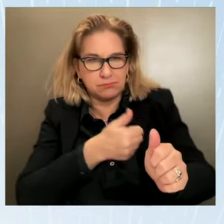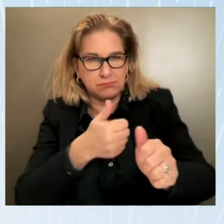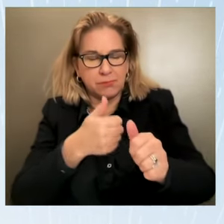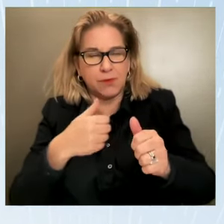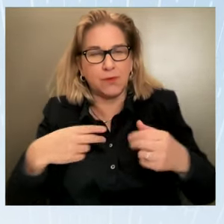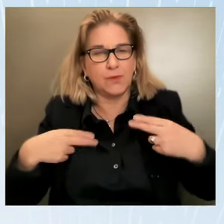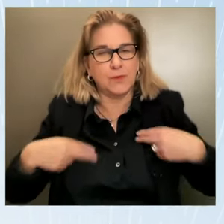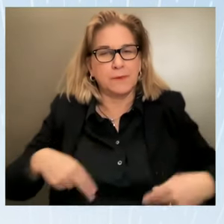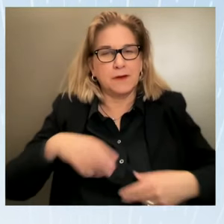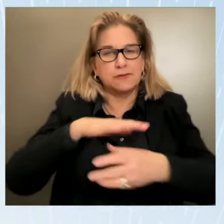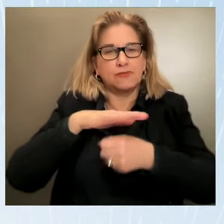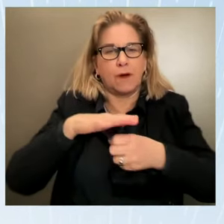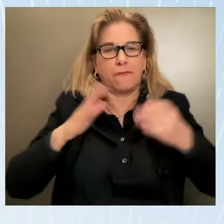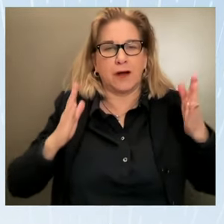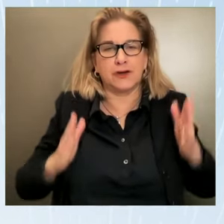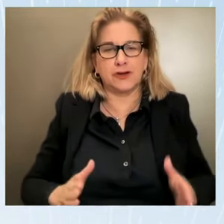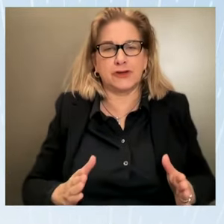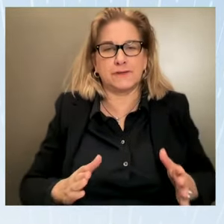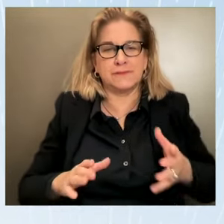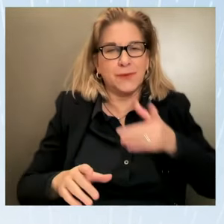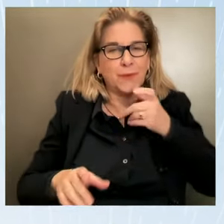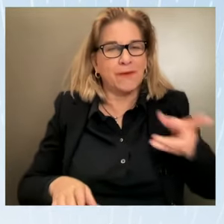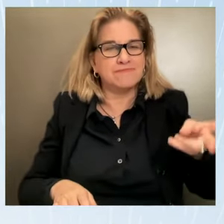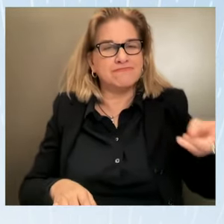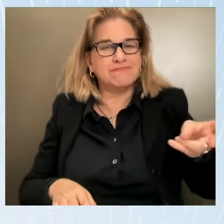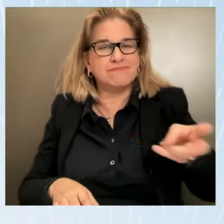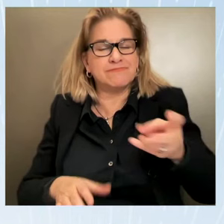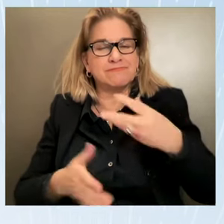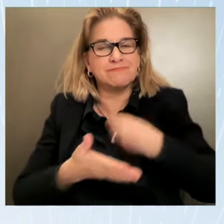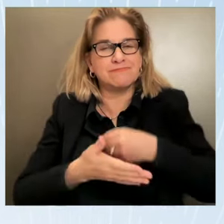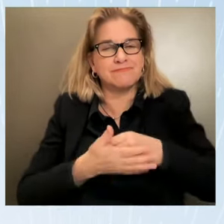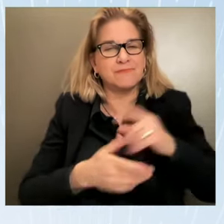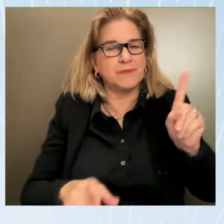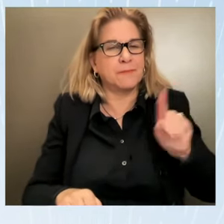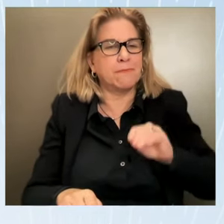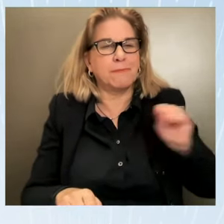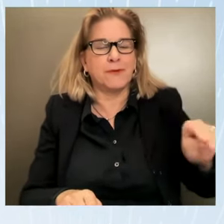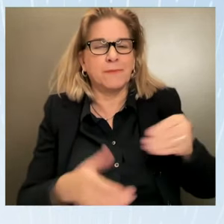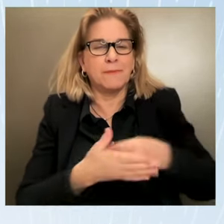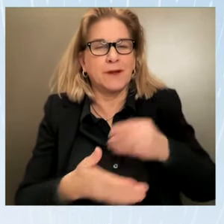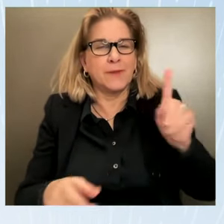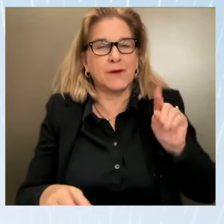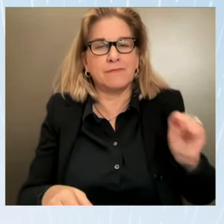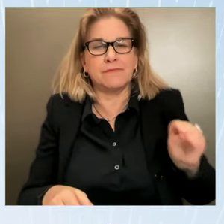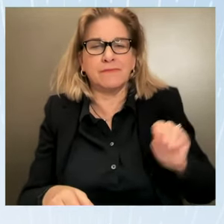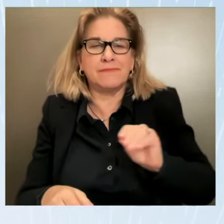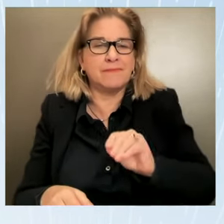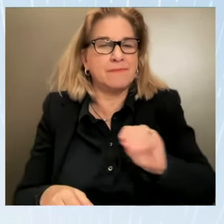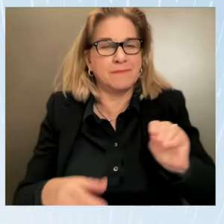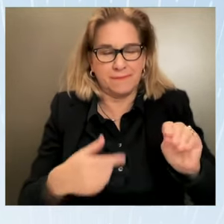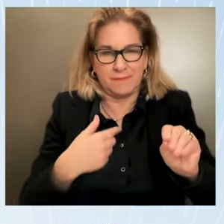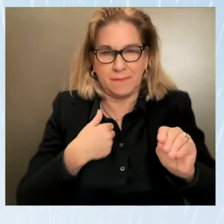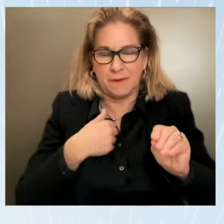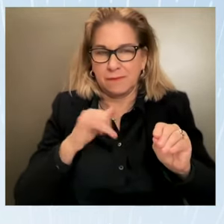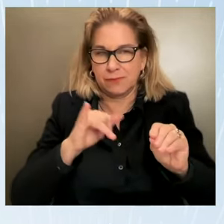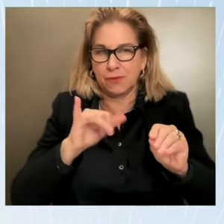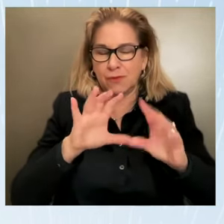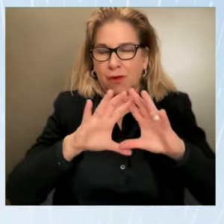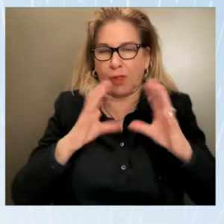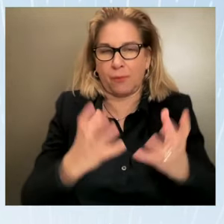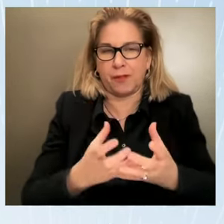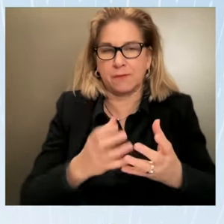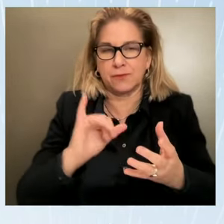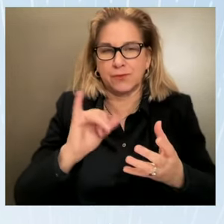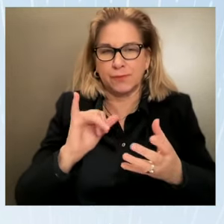a large role in shaping the global financial fight against human trafficking and through international forums like the Financial Action